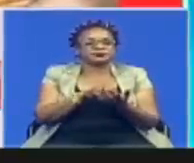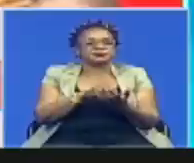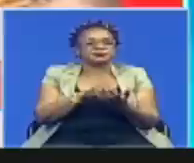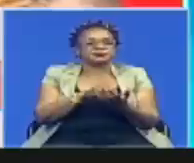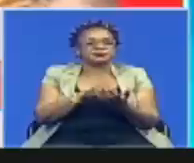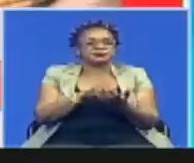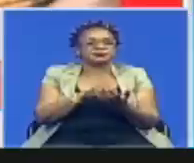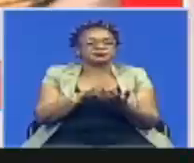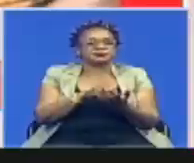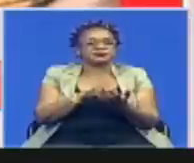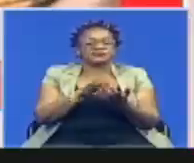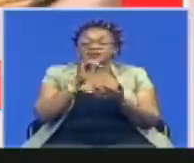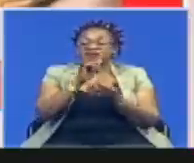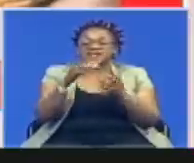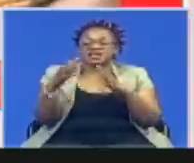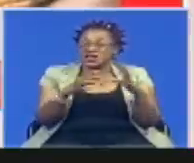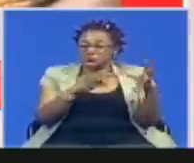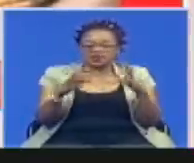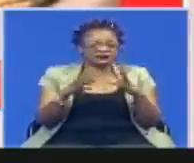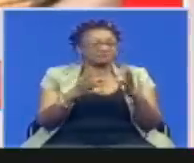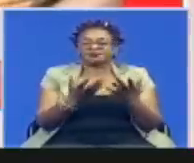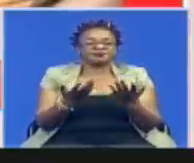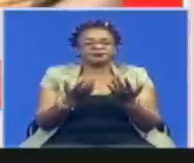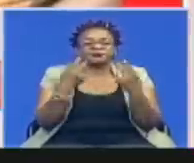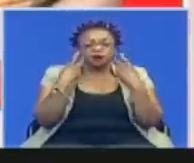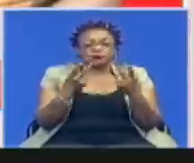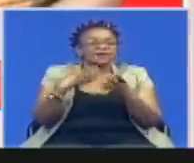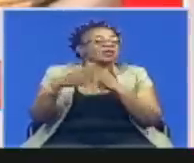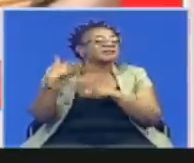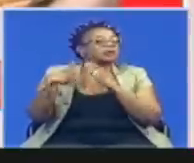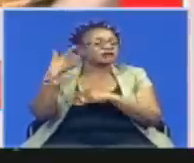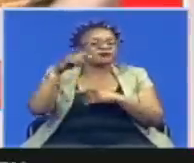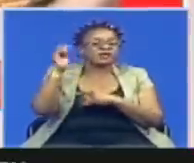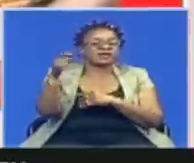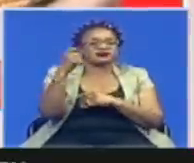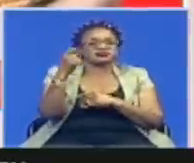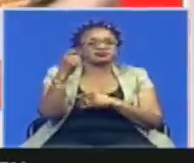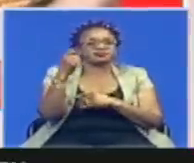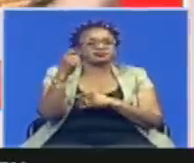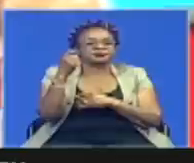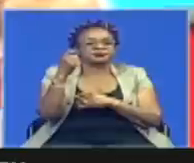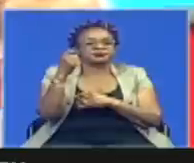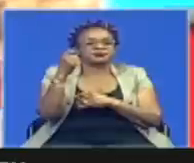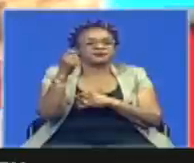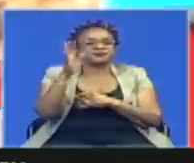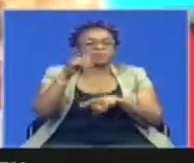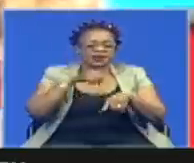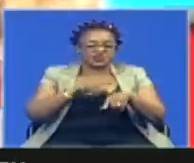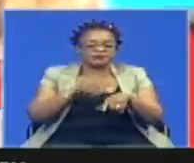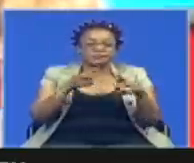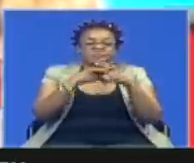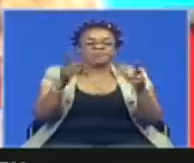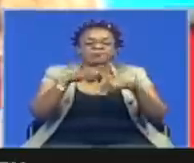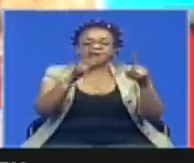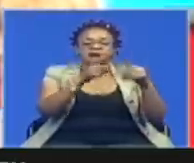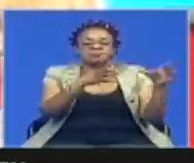Yeah. The argument is very simplistic because looking at the history of Kenya, right from the time we started multi-party